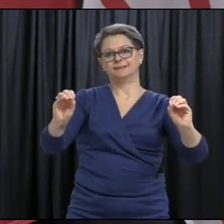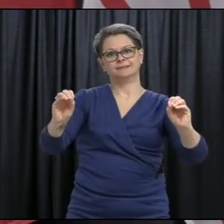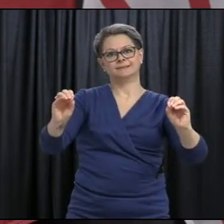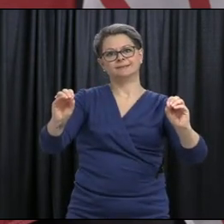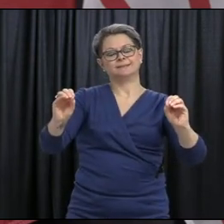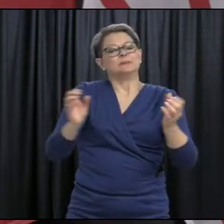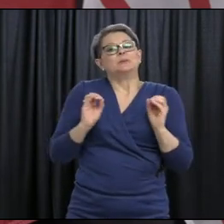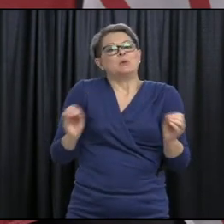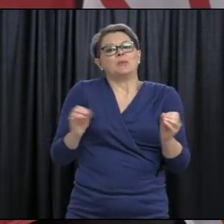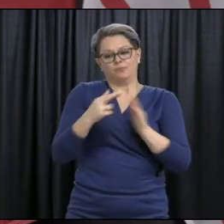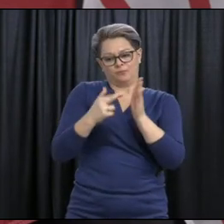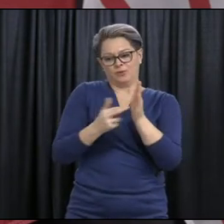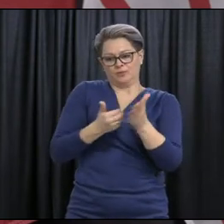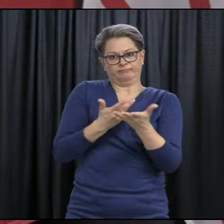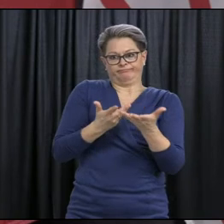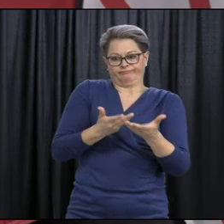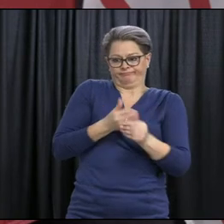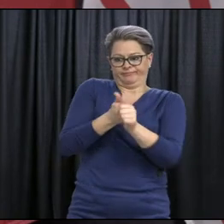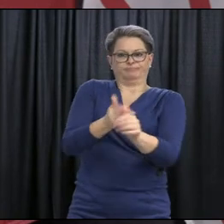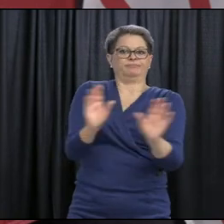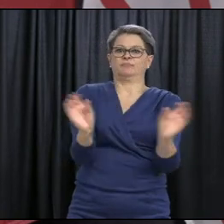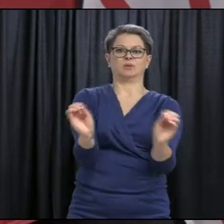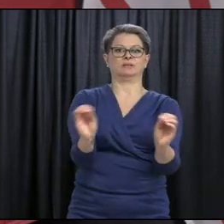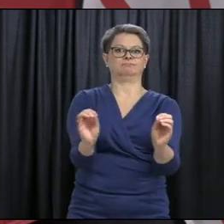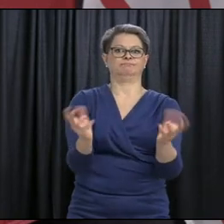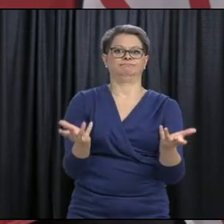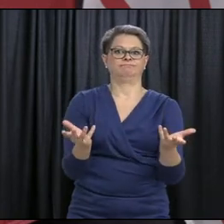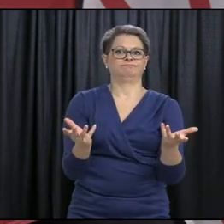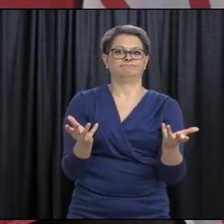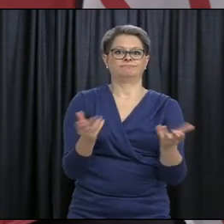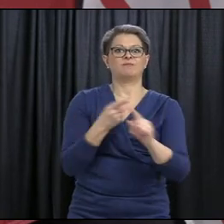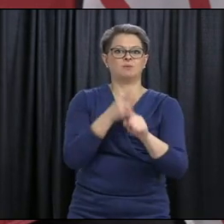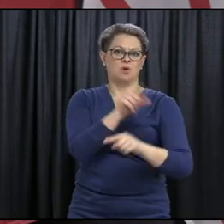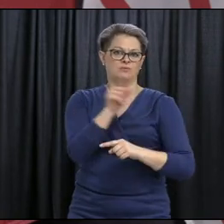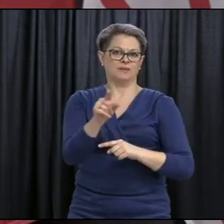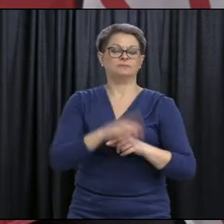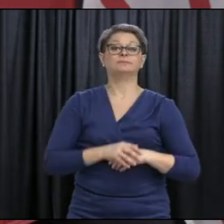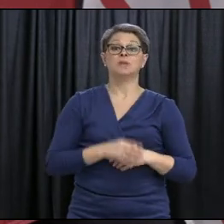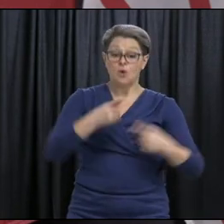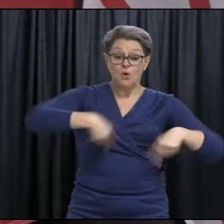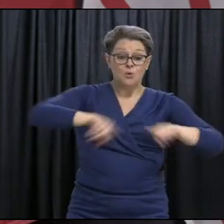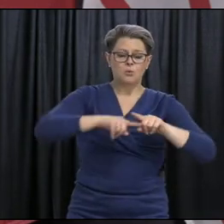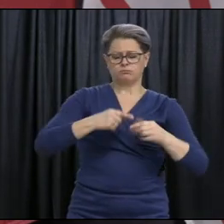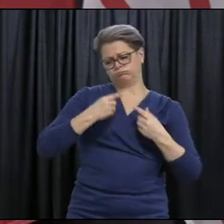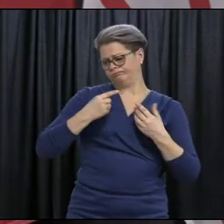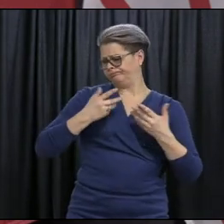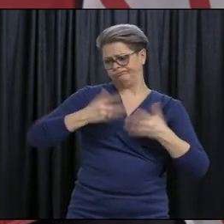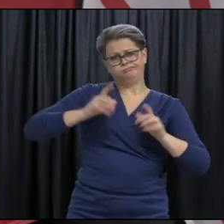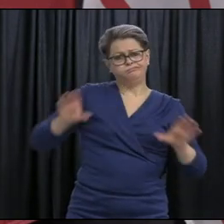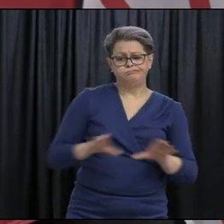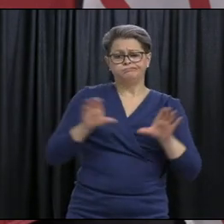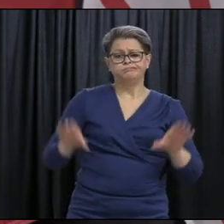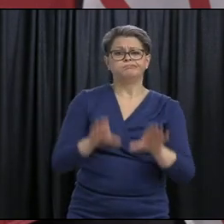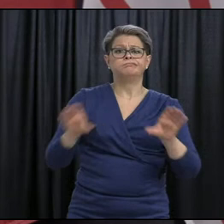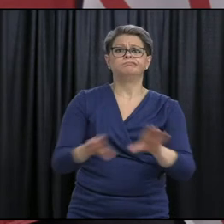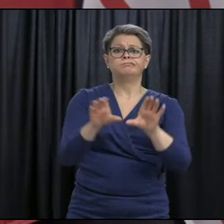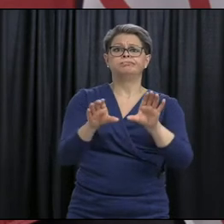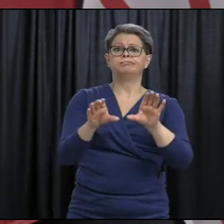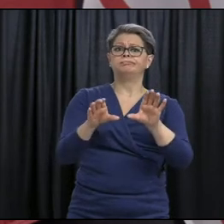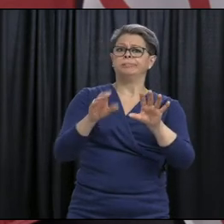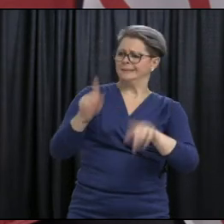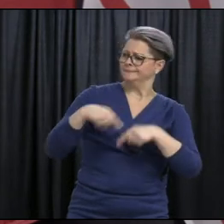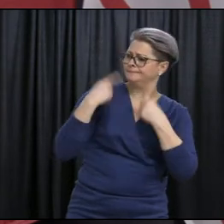regulation applying to these childcare services. We've made significant strides in recent years to reduce